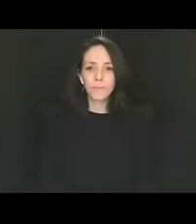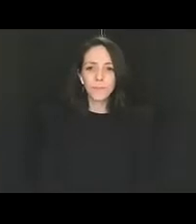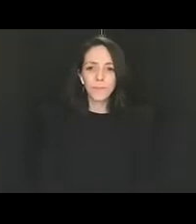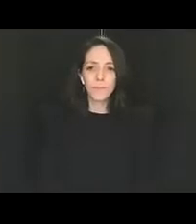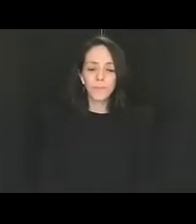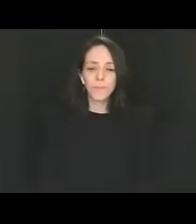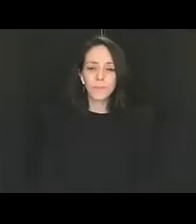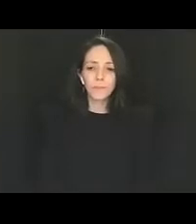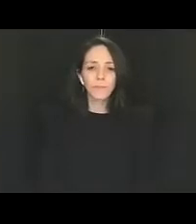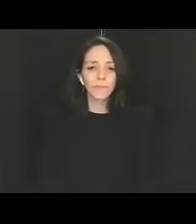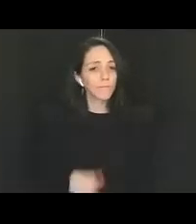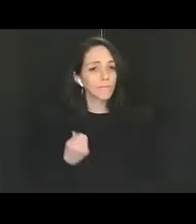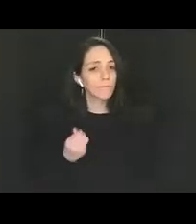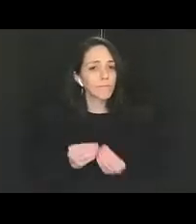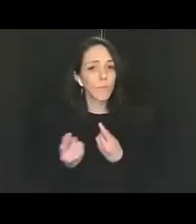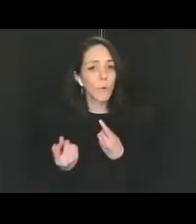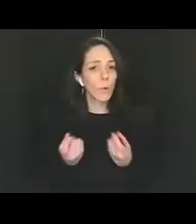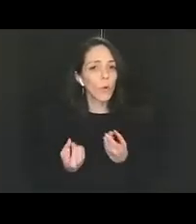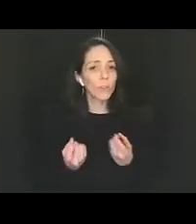any other